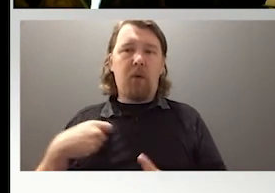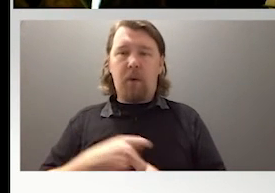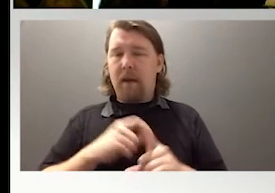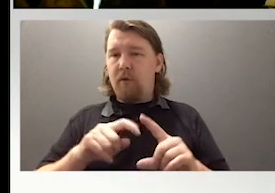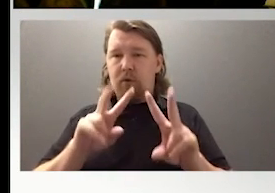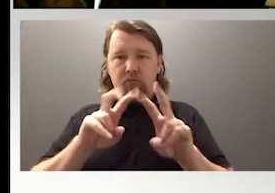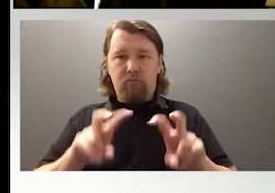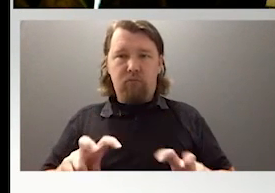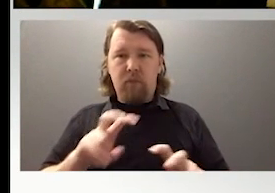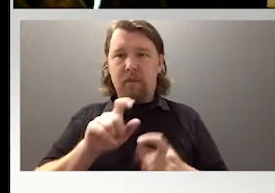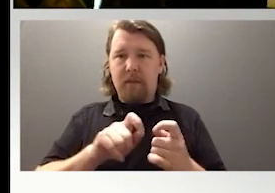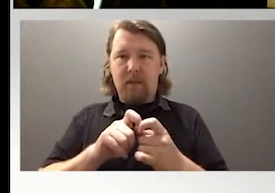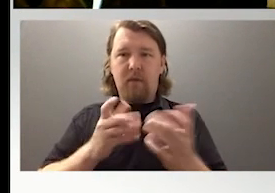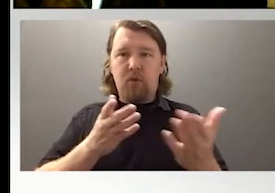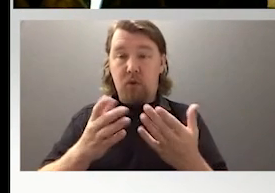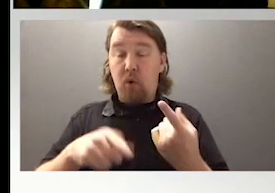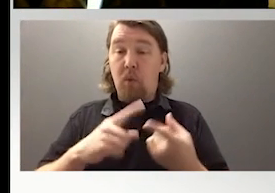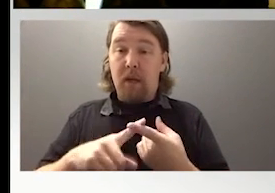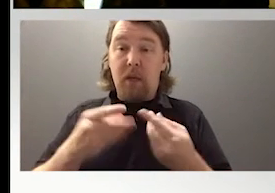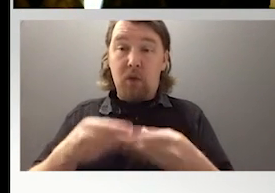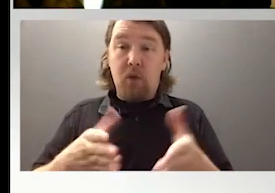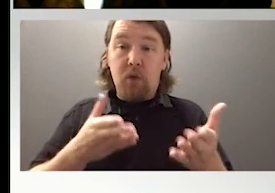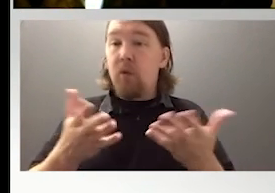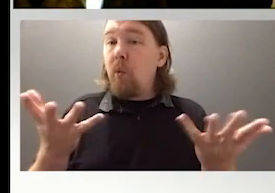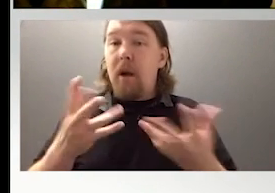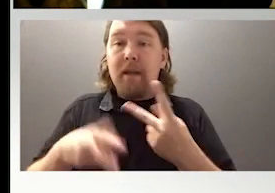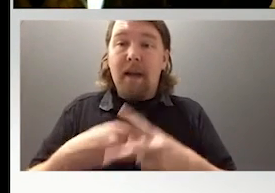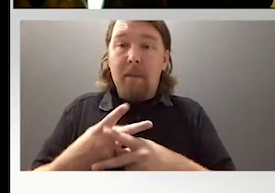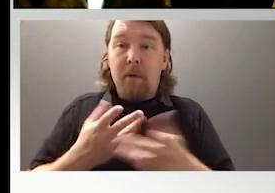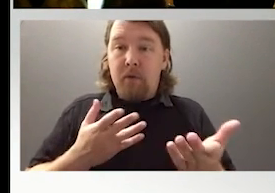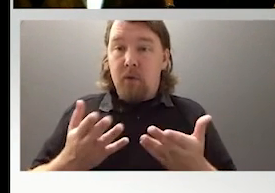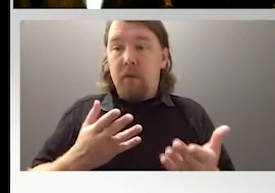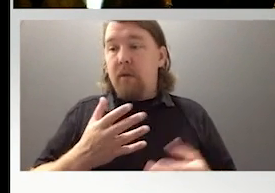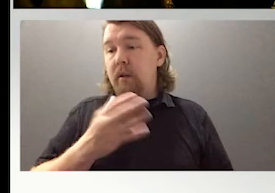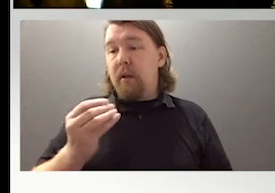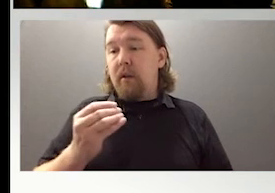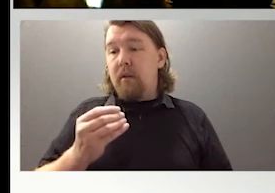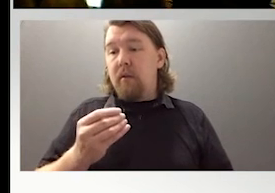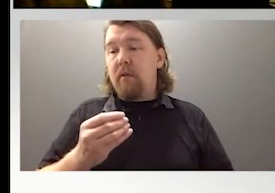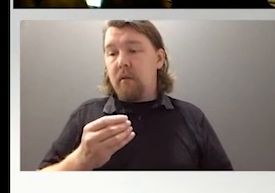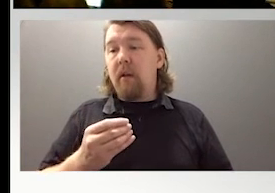specific situations, when he loses services, what types of services, and